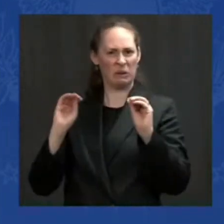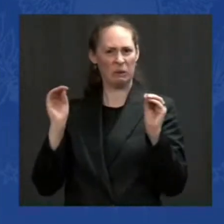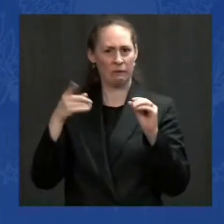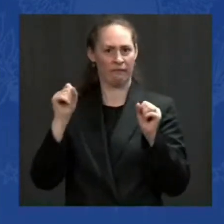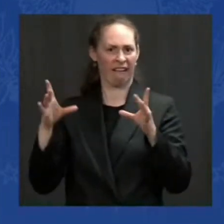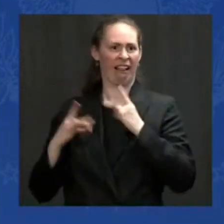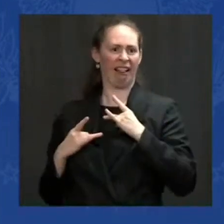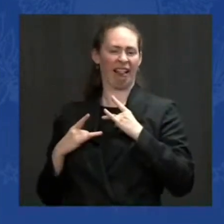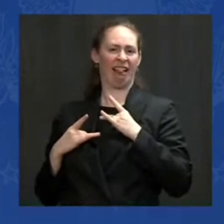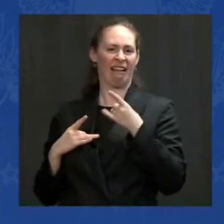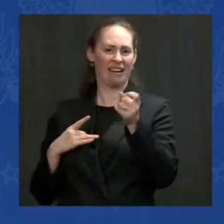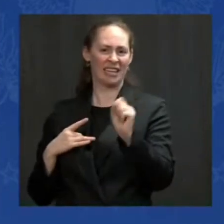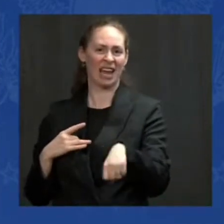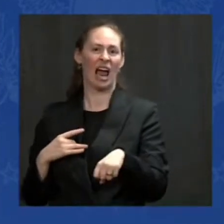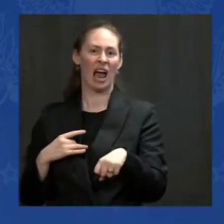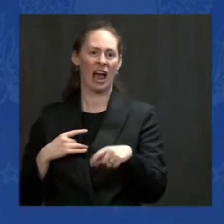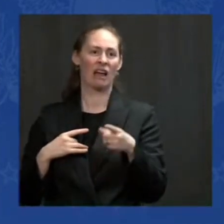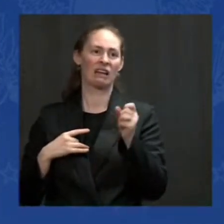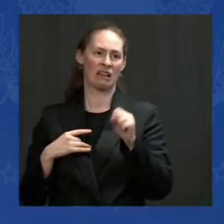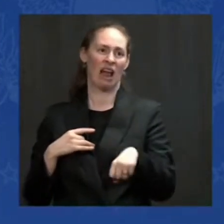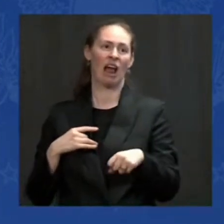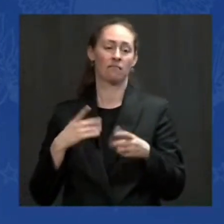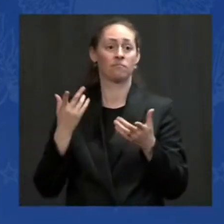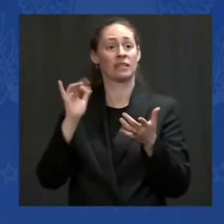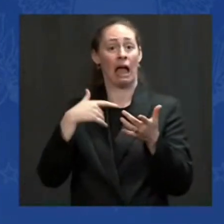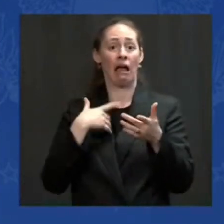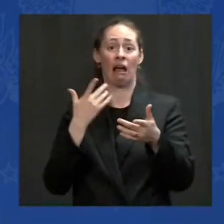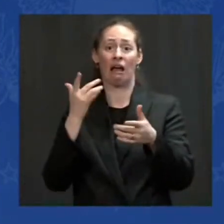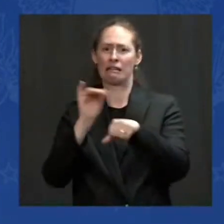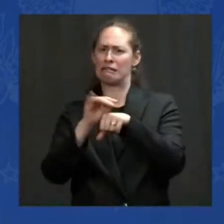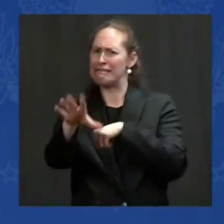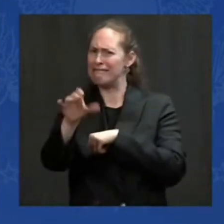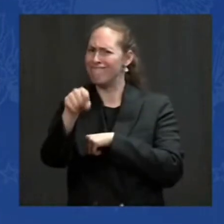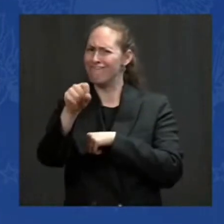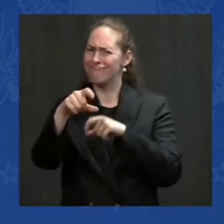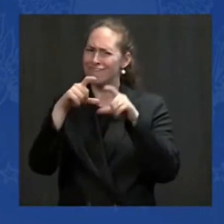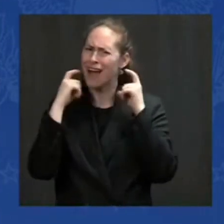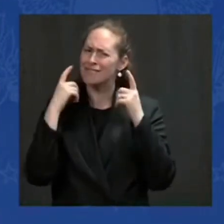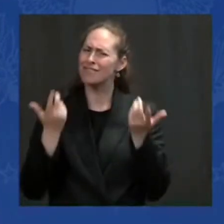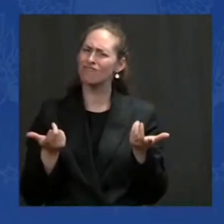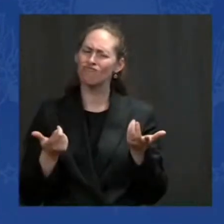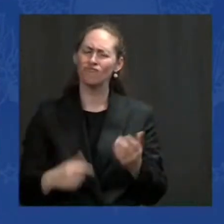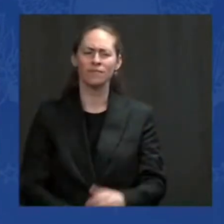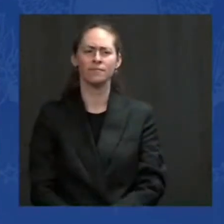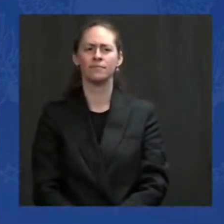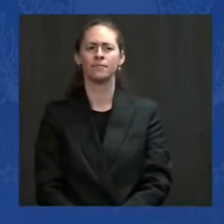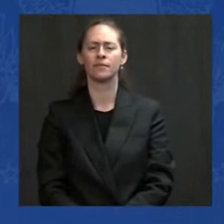situations, we would absolutely suggest continuing to wear a mask. Next question, please.